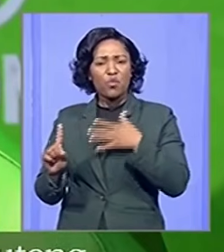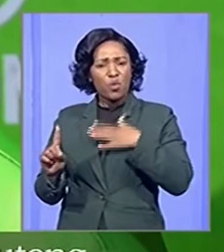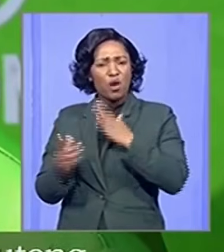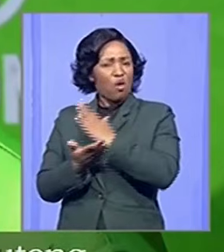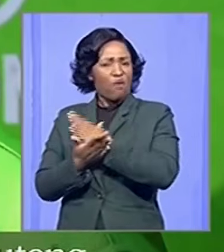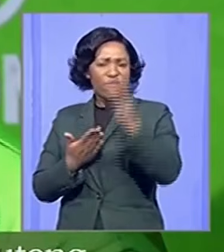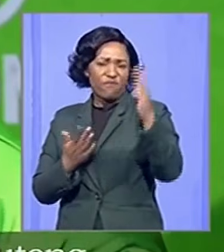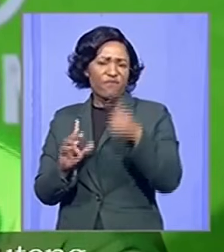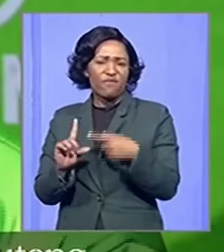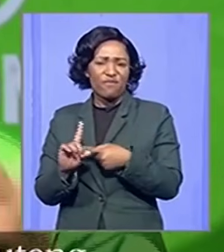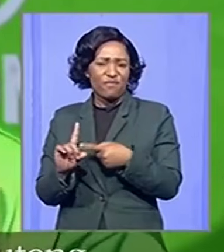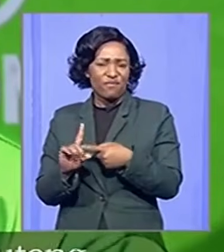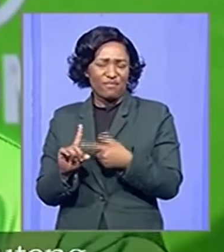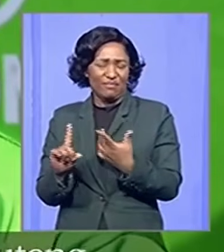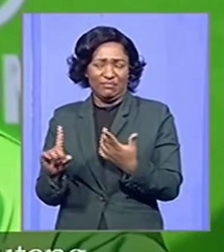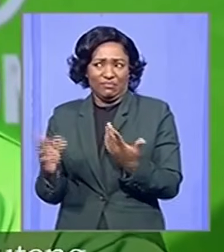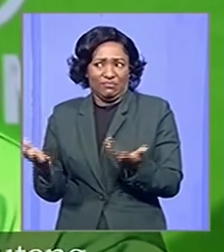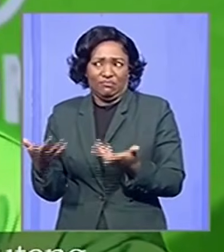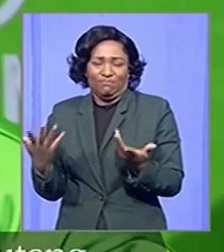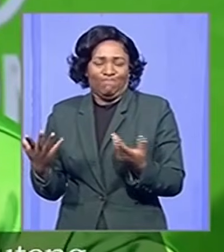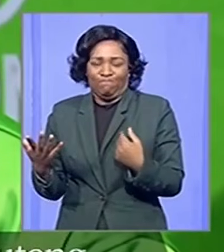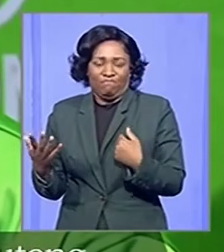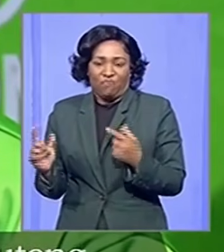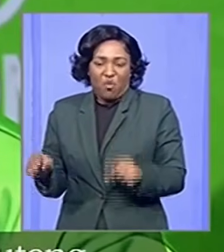can honestly